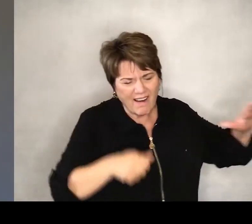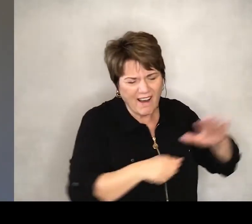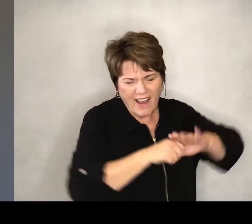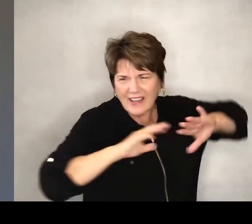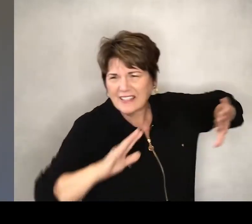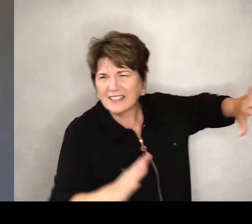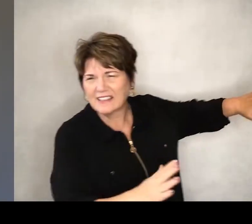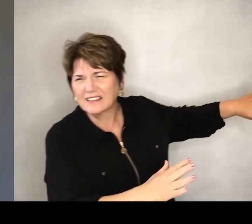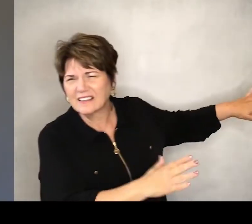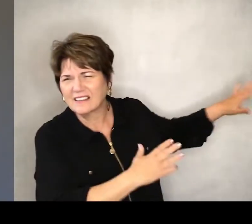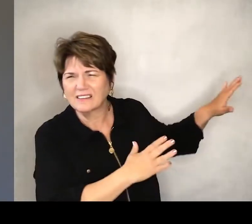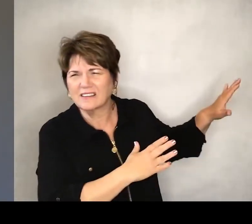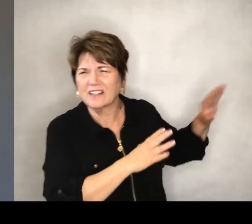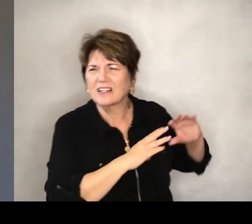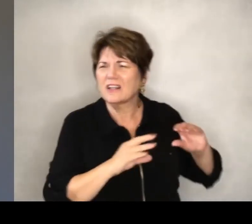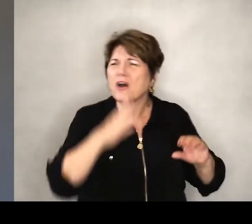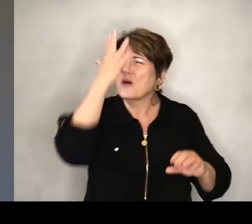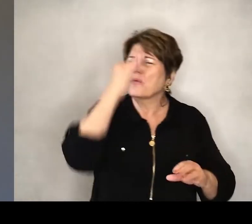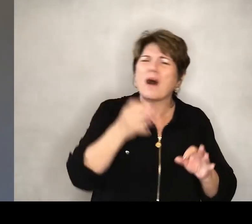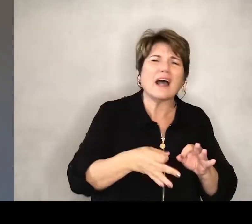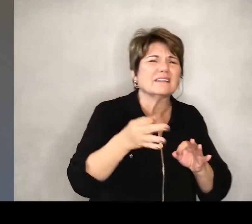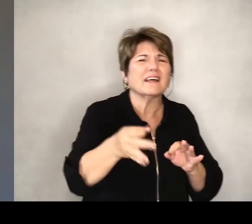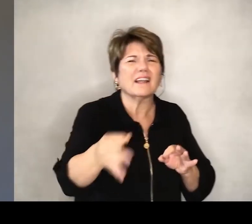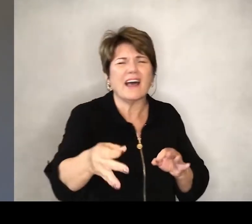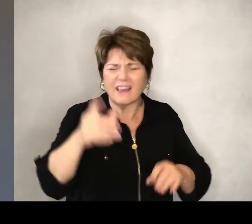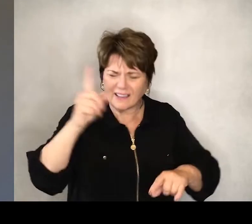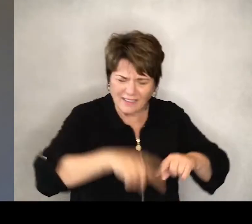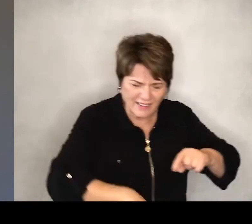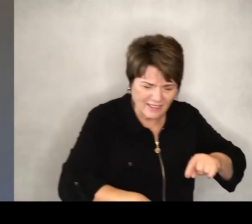the hiding, the reason to